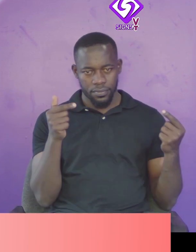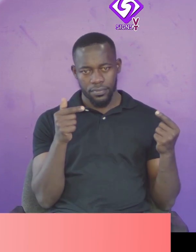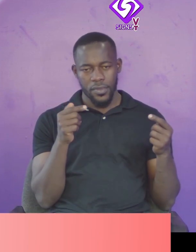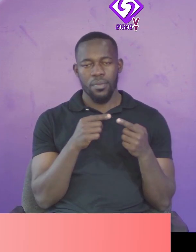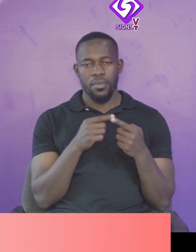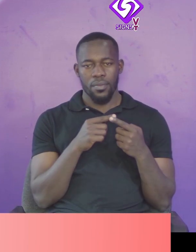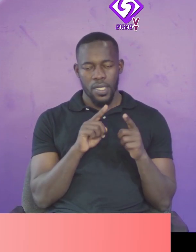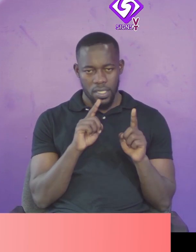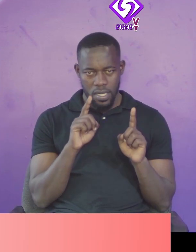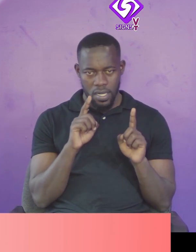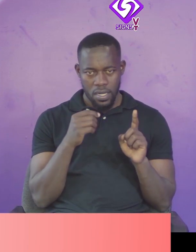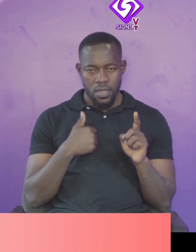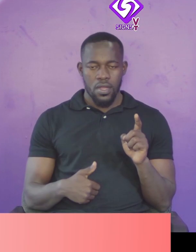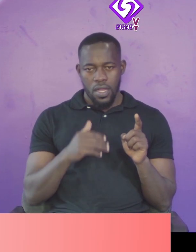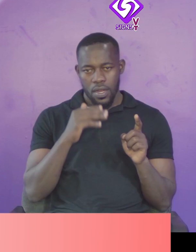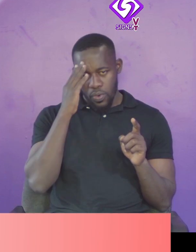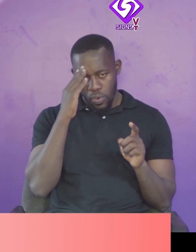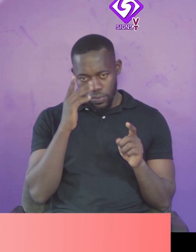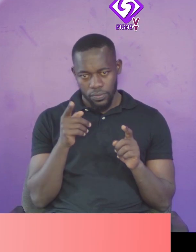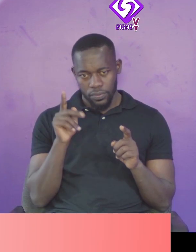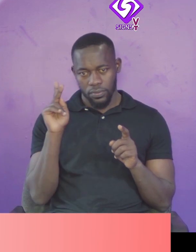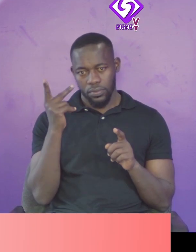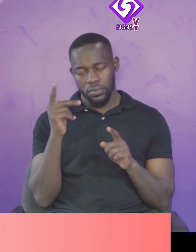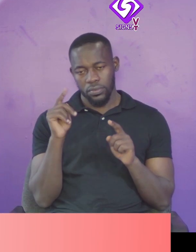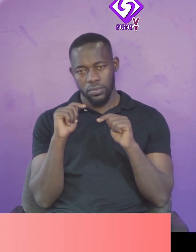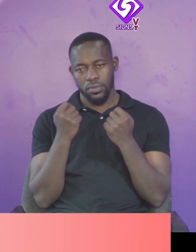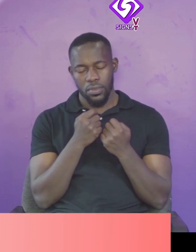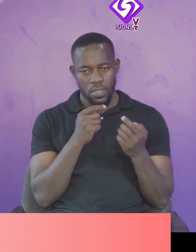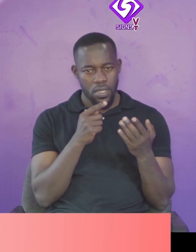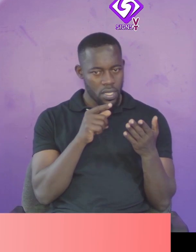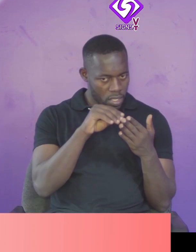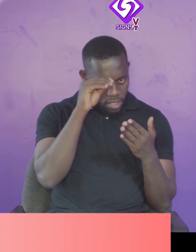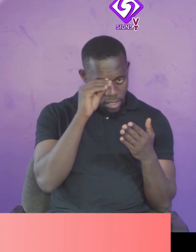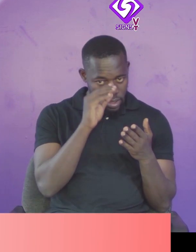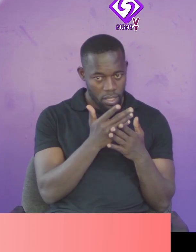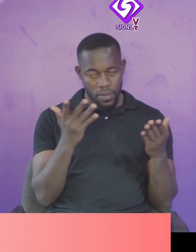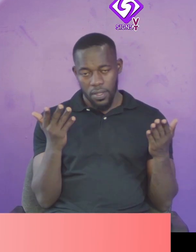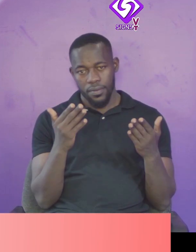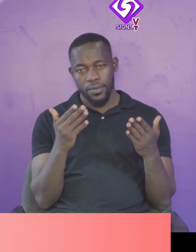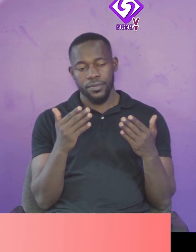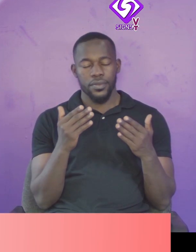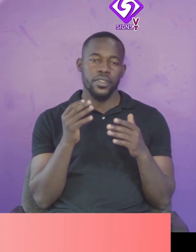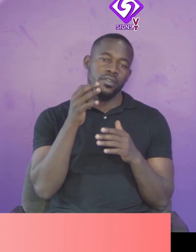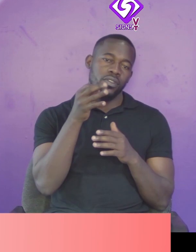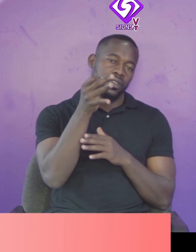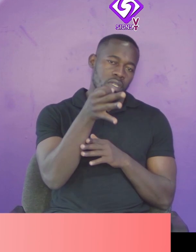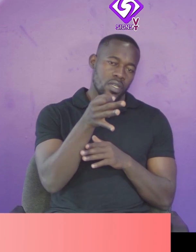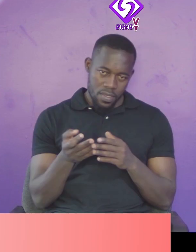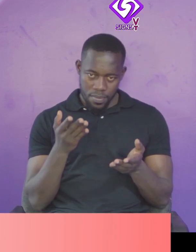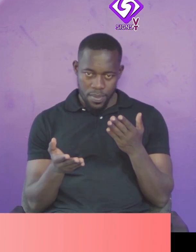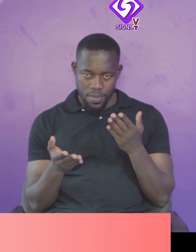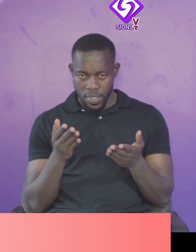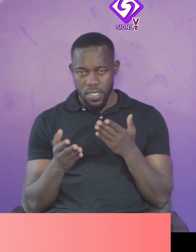sure they picked some lessons, and in the coming matches, maybe